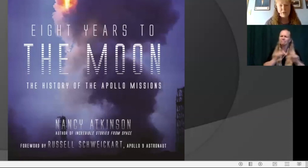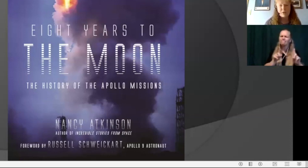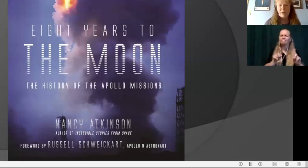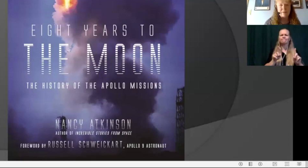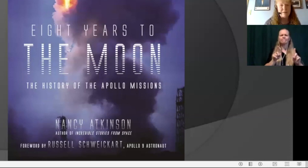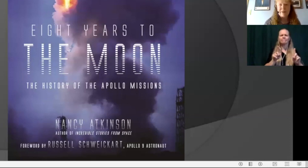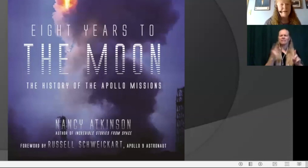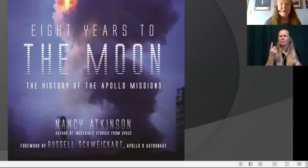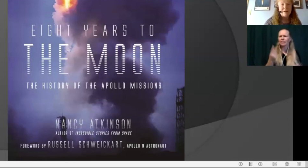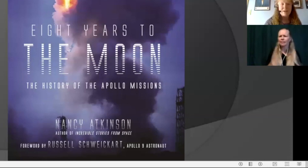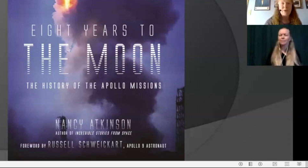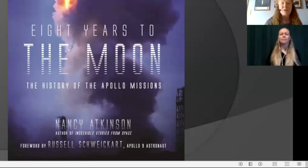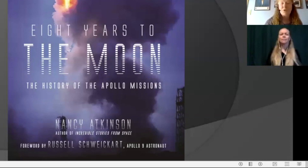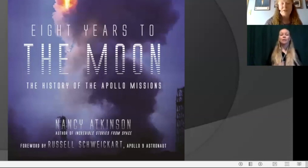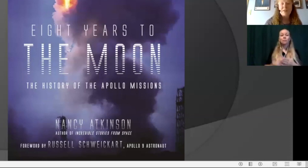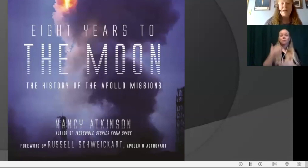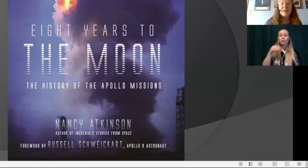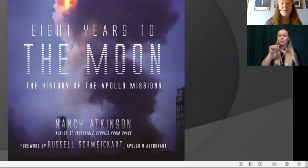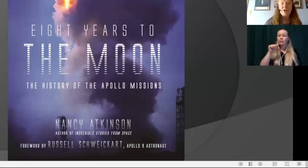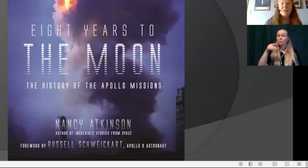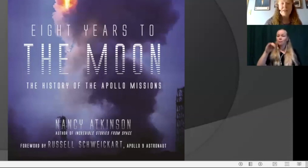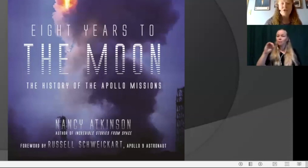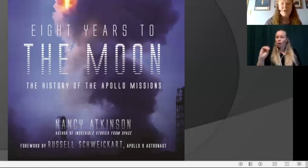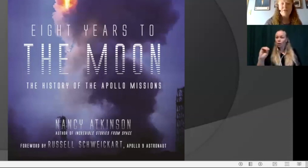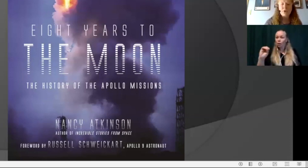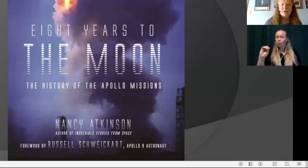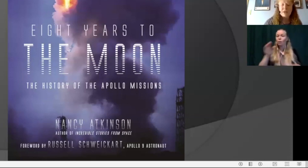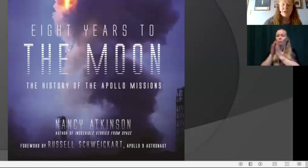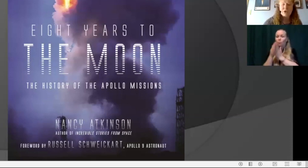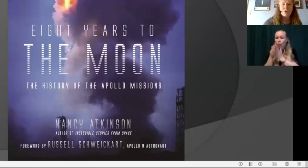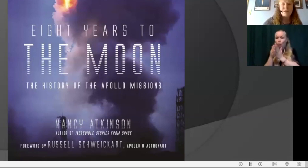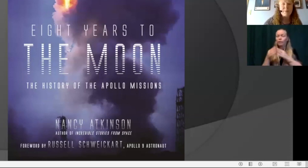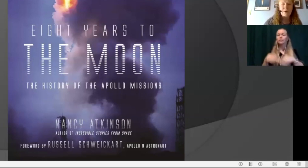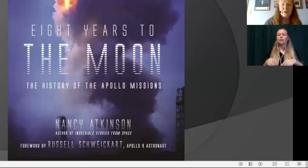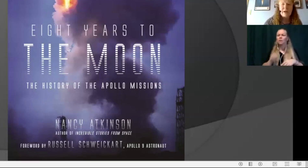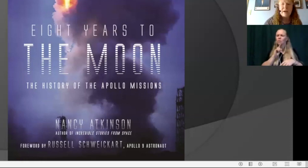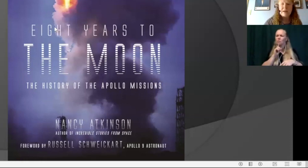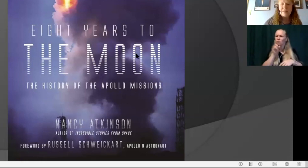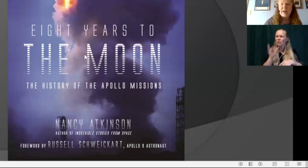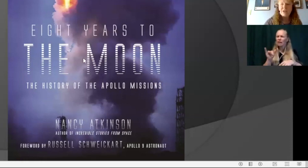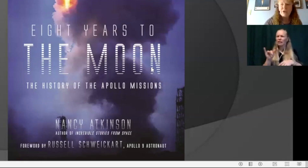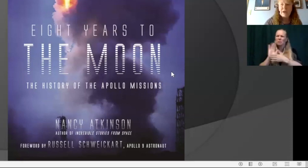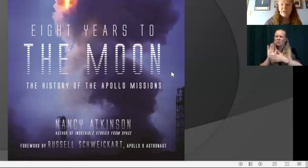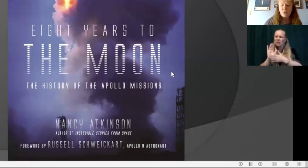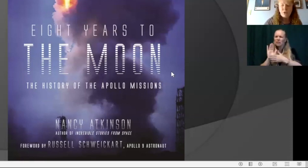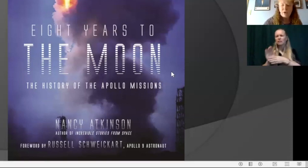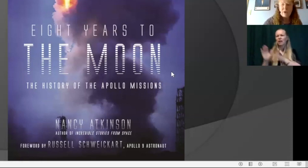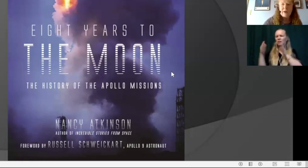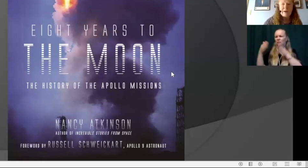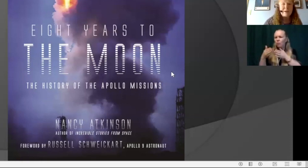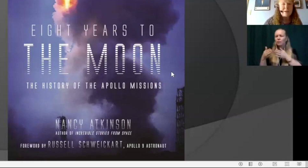Apollo books and as well as movies and documentaries, they usually focus on stories about the astronauts